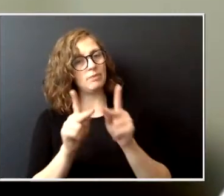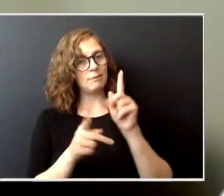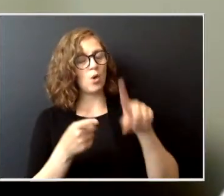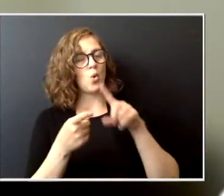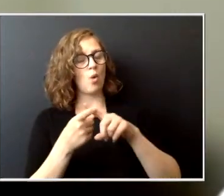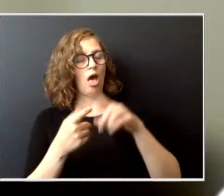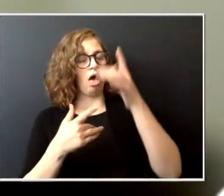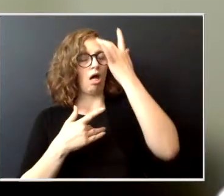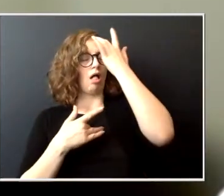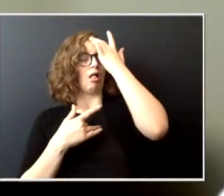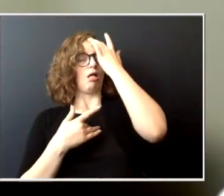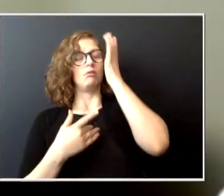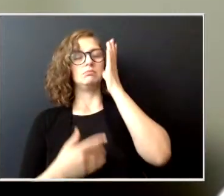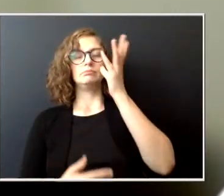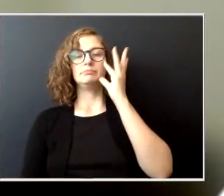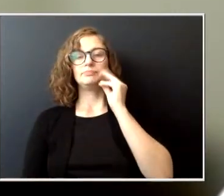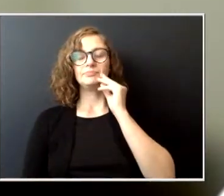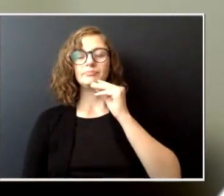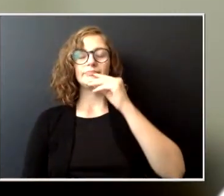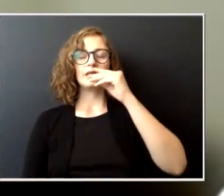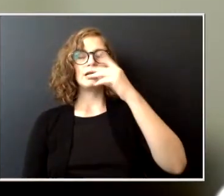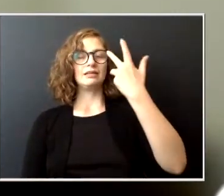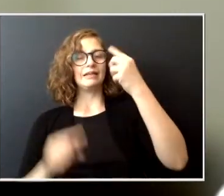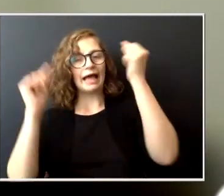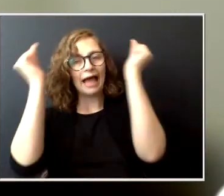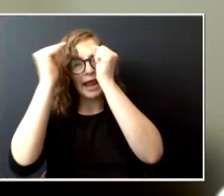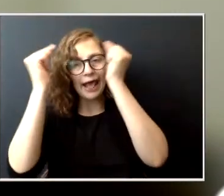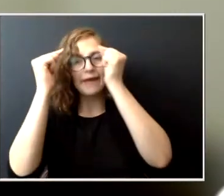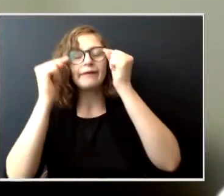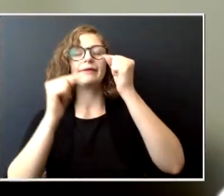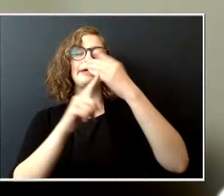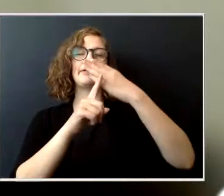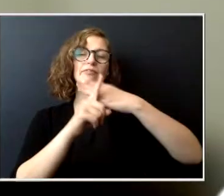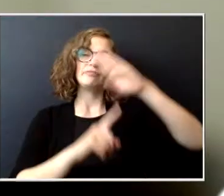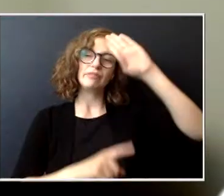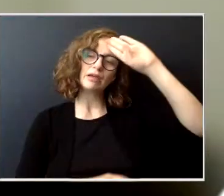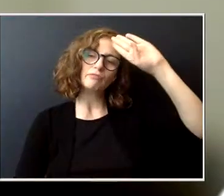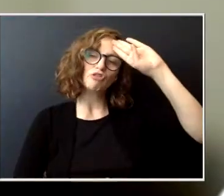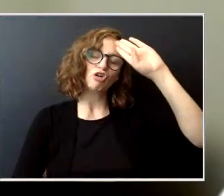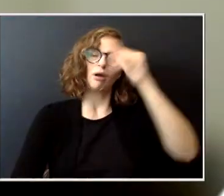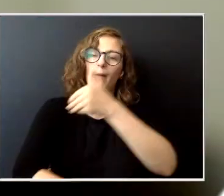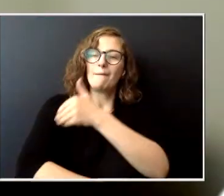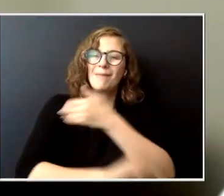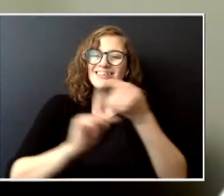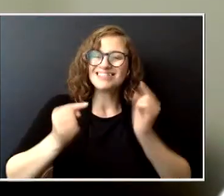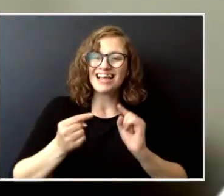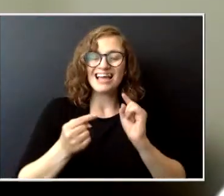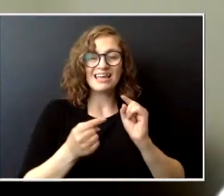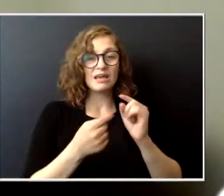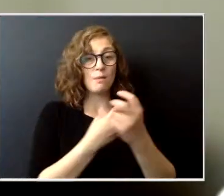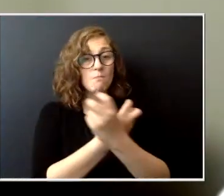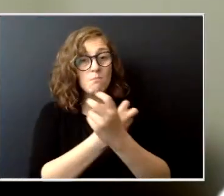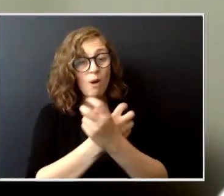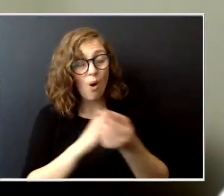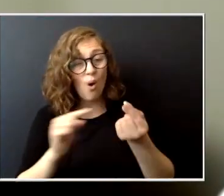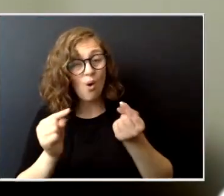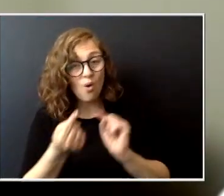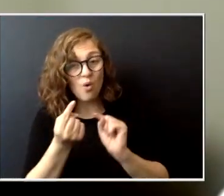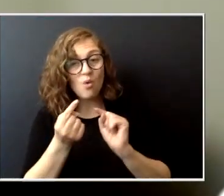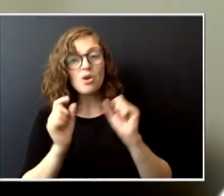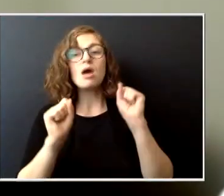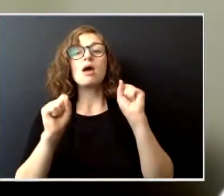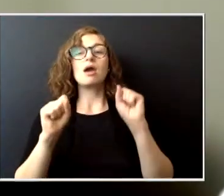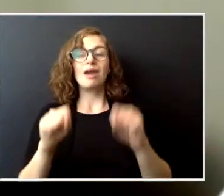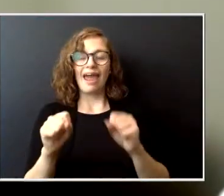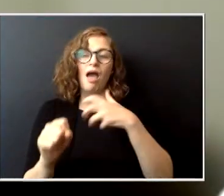have headache, fever, muscle aches, bone pain. They can have nausea and vomiting.